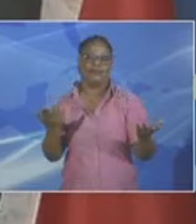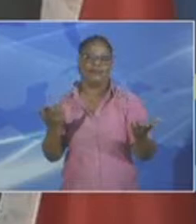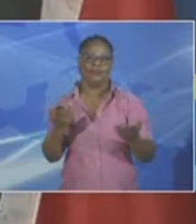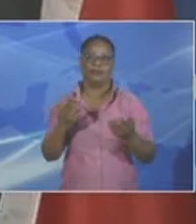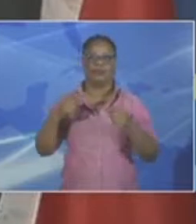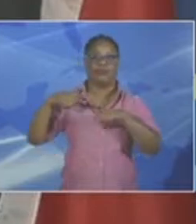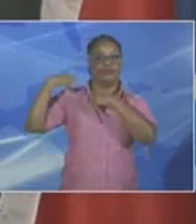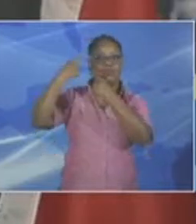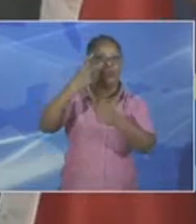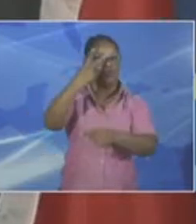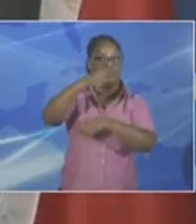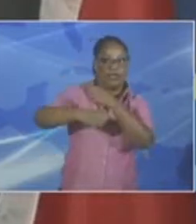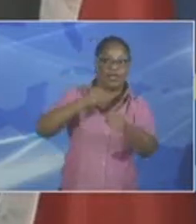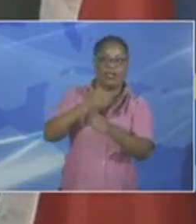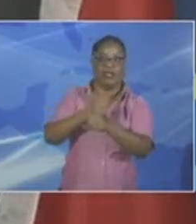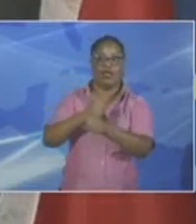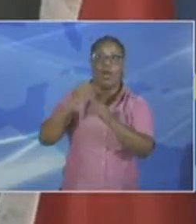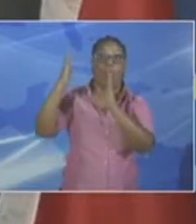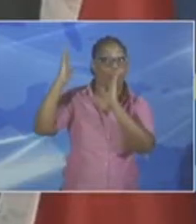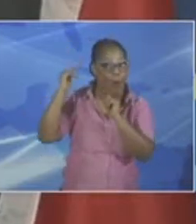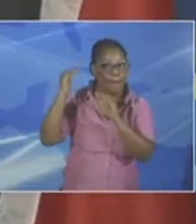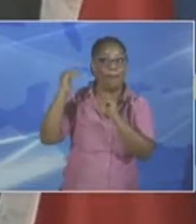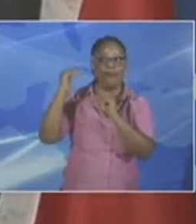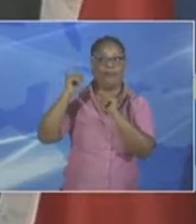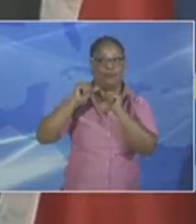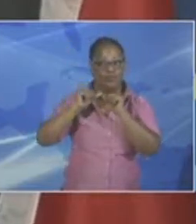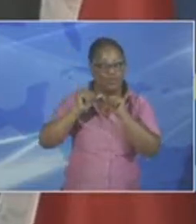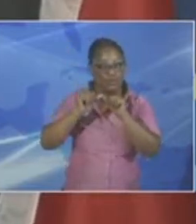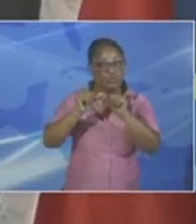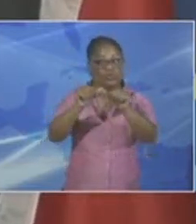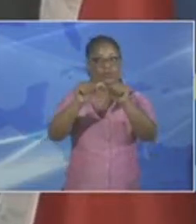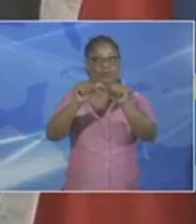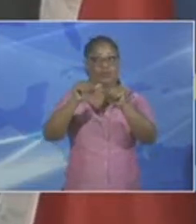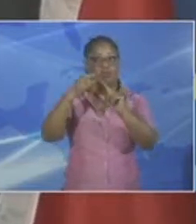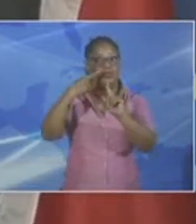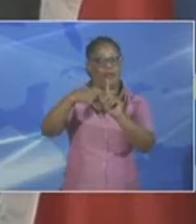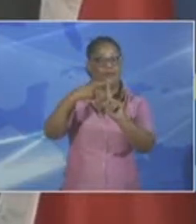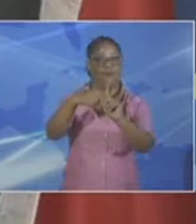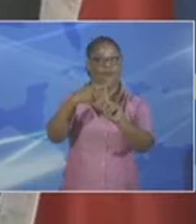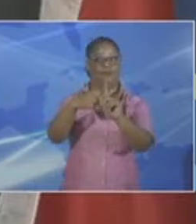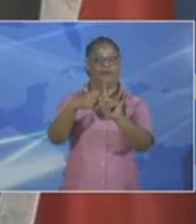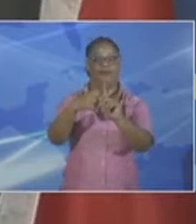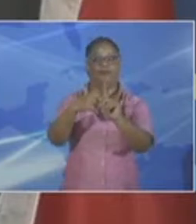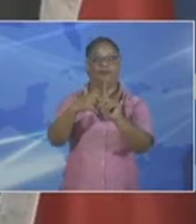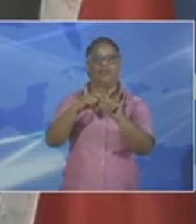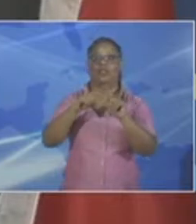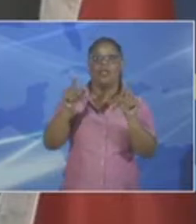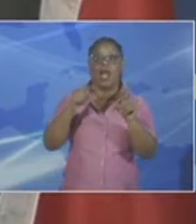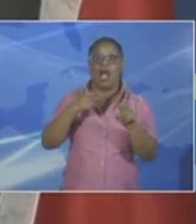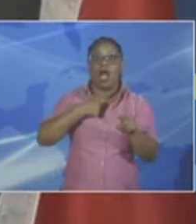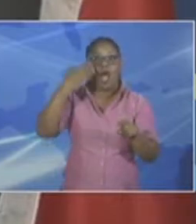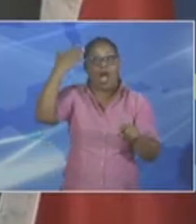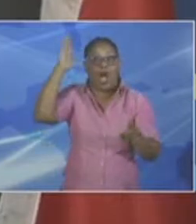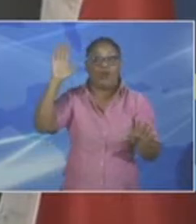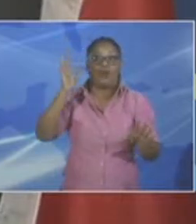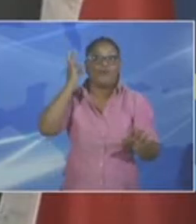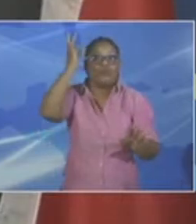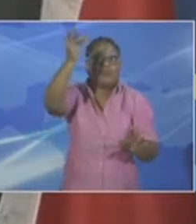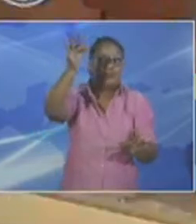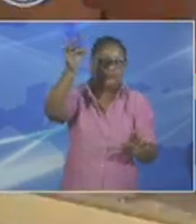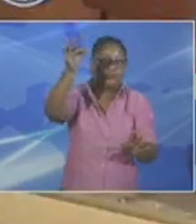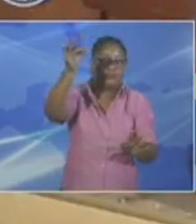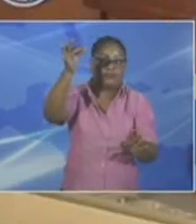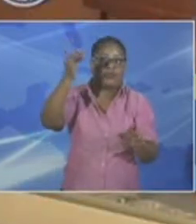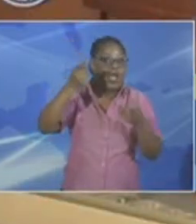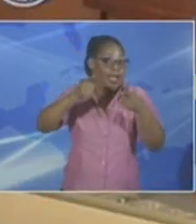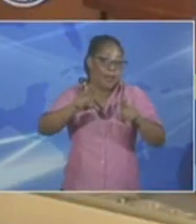that kind of report going forward. But we have no guarantees because I do not have a crystal ball. You